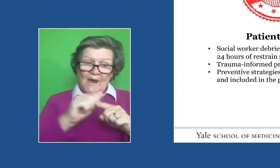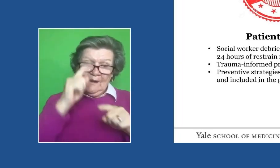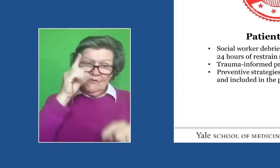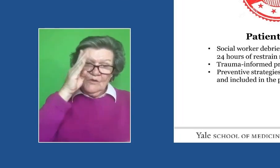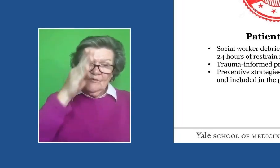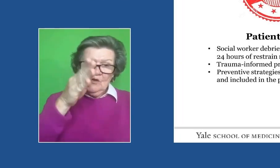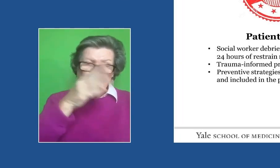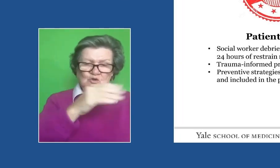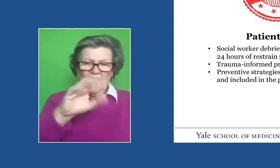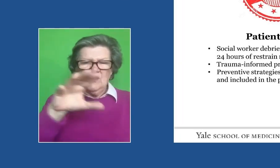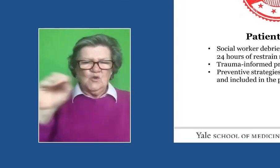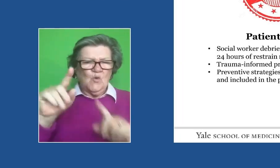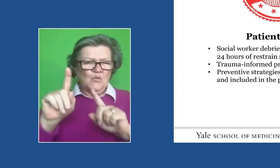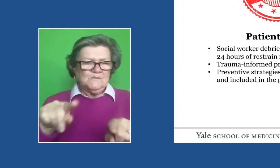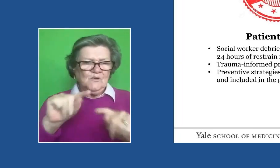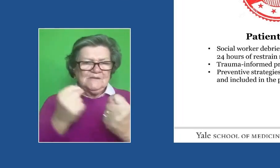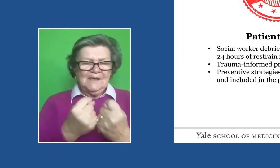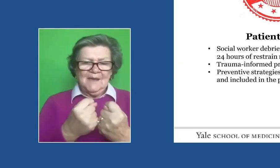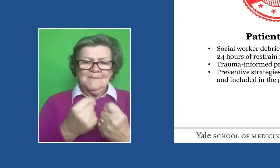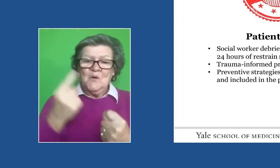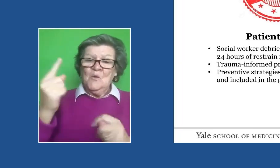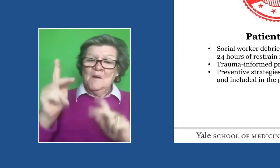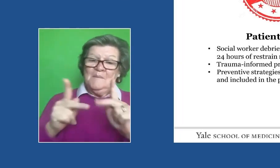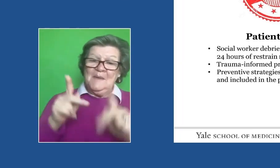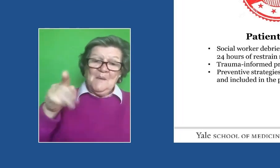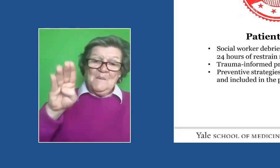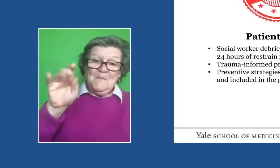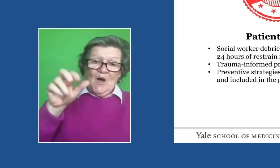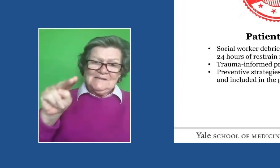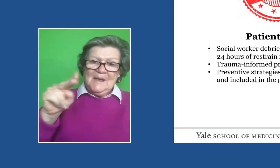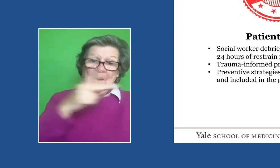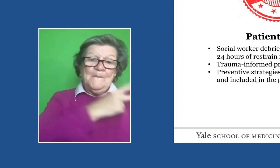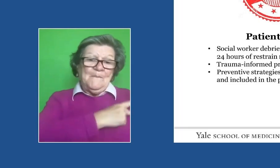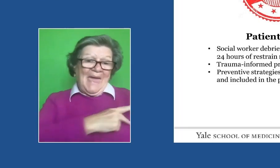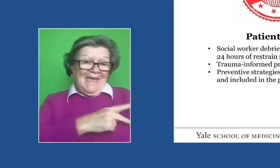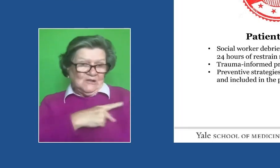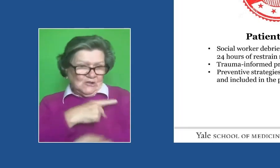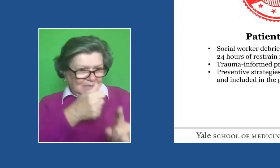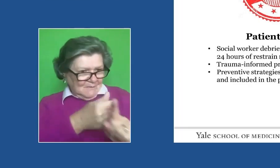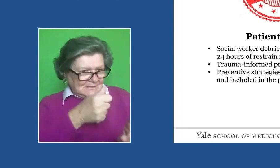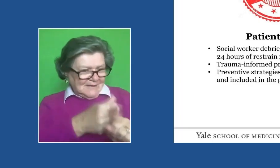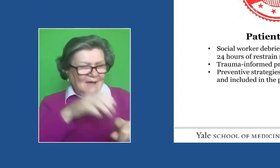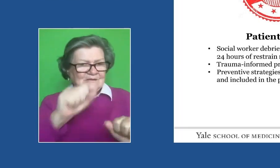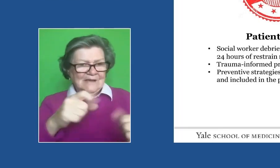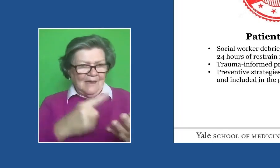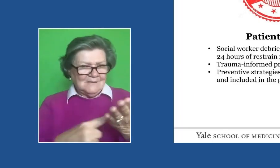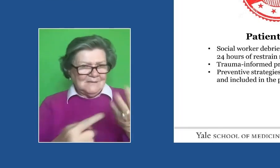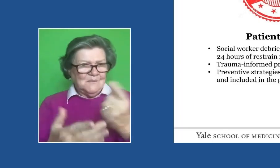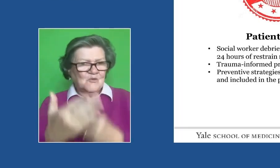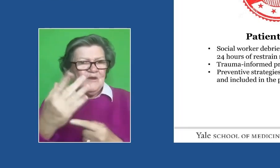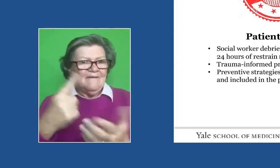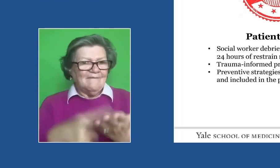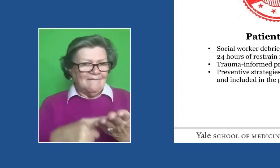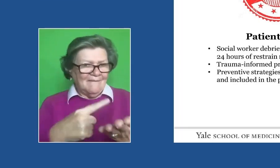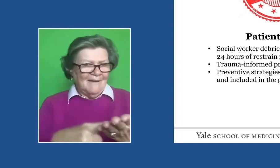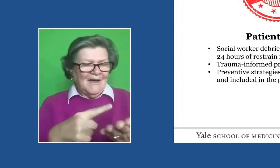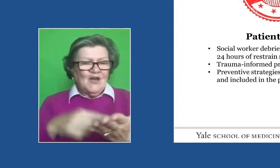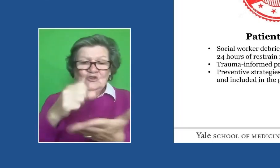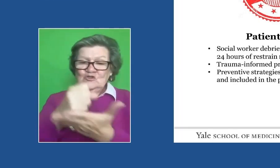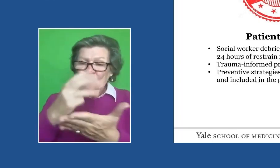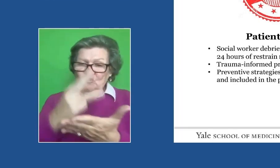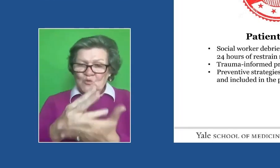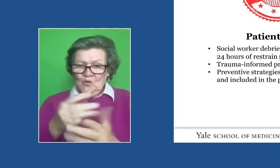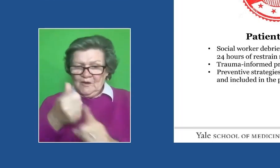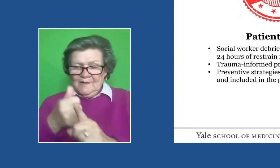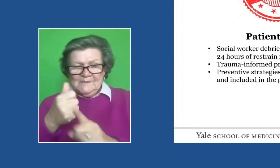the other thing that some of my colleagues in Boston have introduced are patient debriefs, which I think is really exciting. That a social worker or a clinician goes to